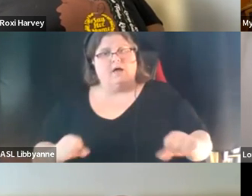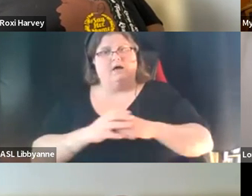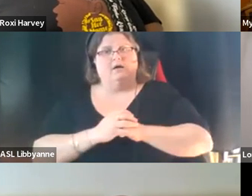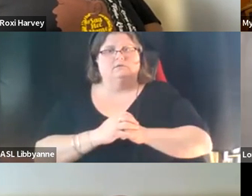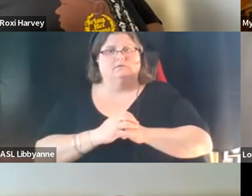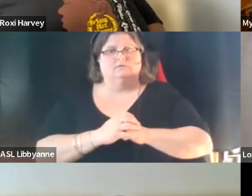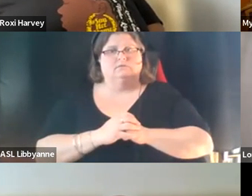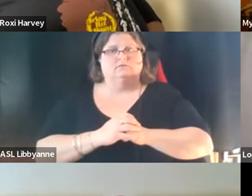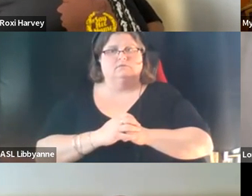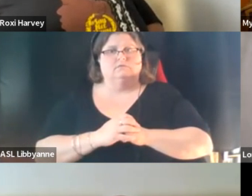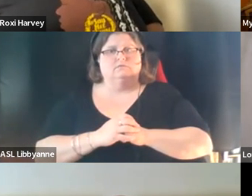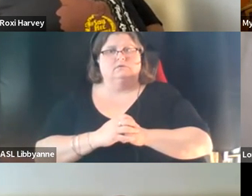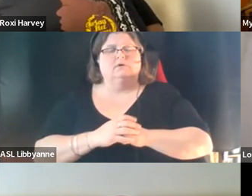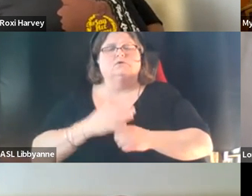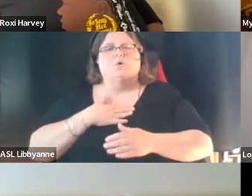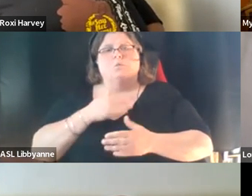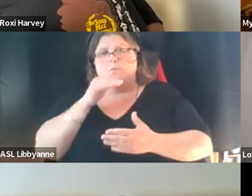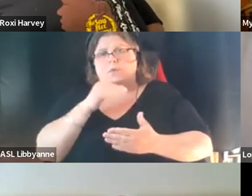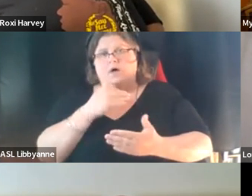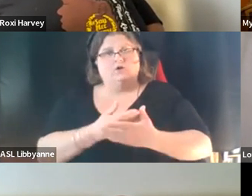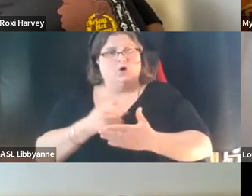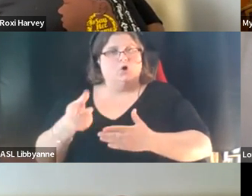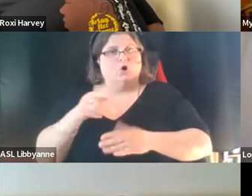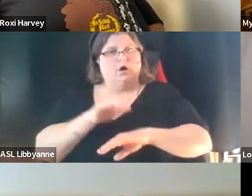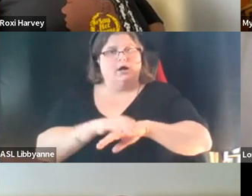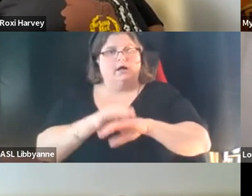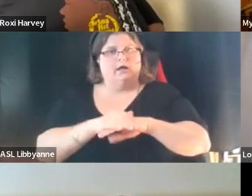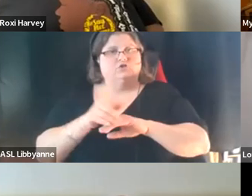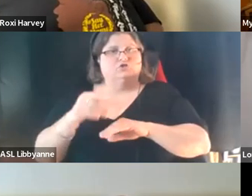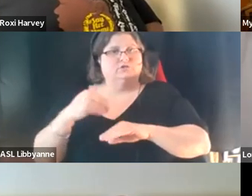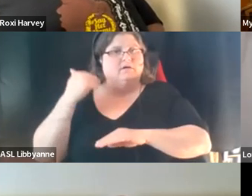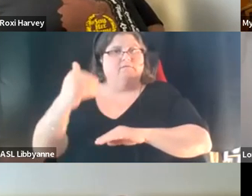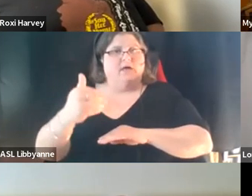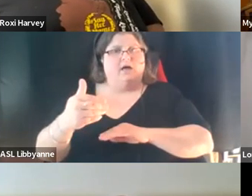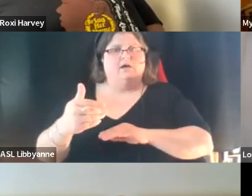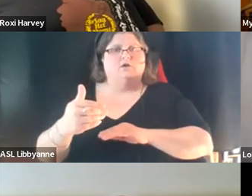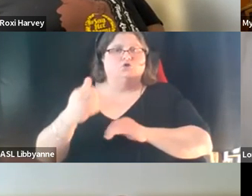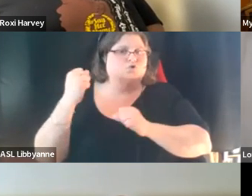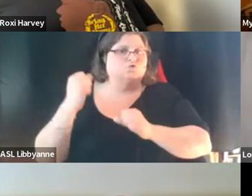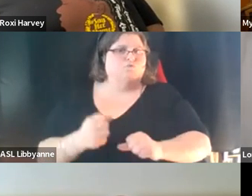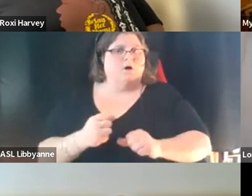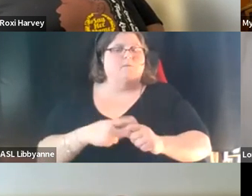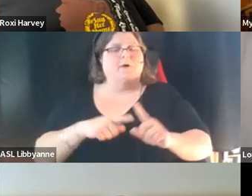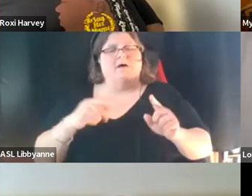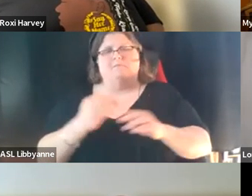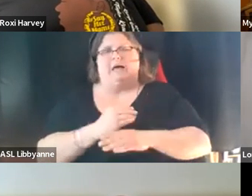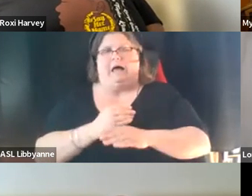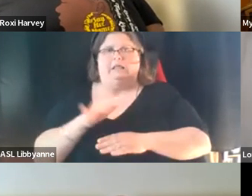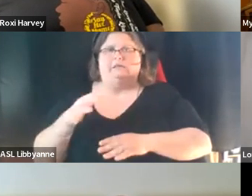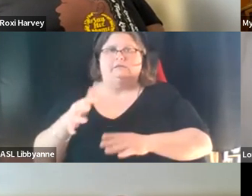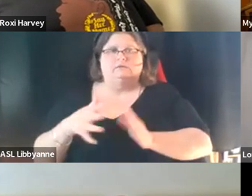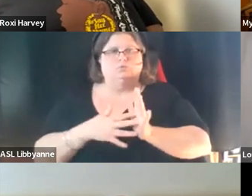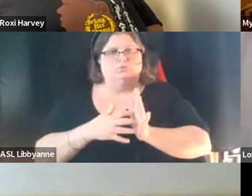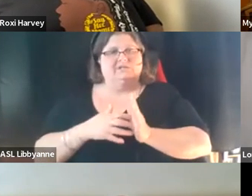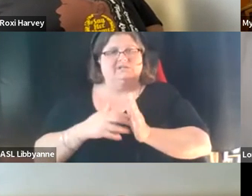daughter, she's advanced in English. That's one of her strongest subjects, but math is her weakest. And sometimes